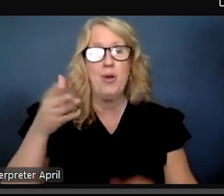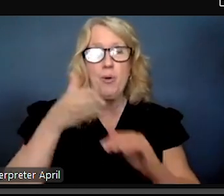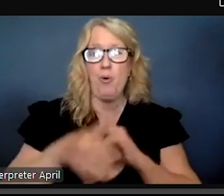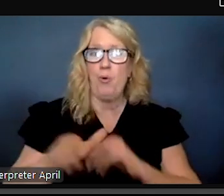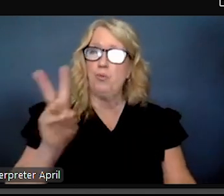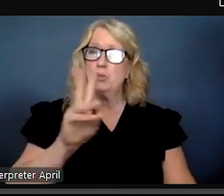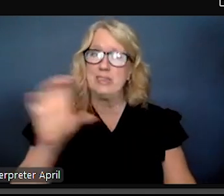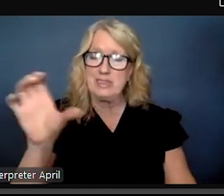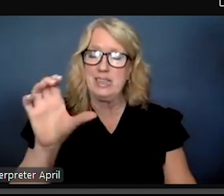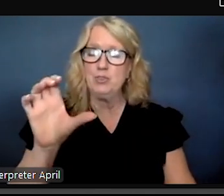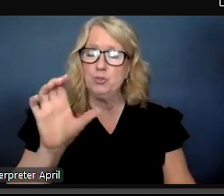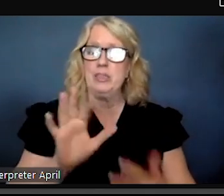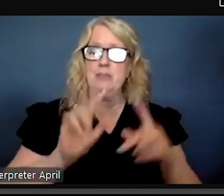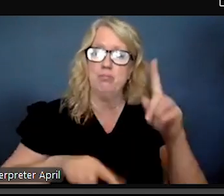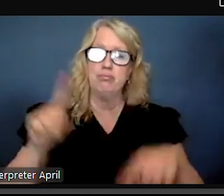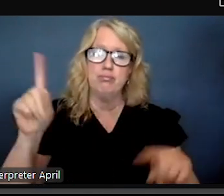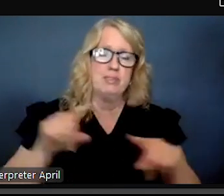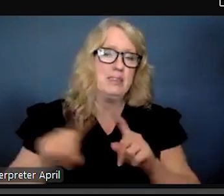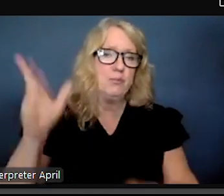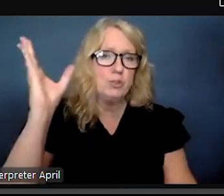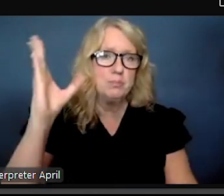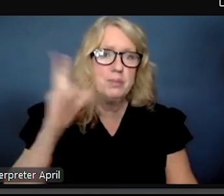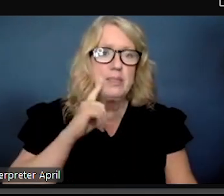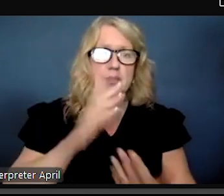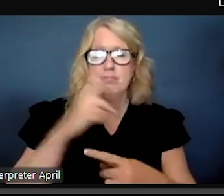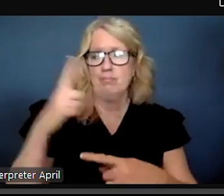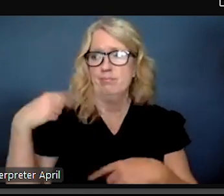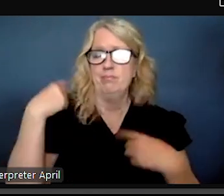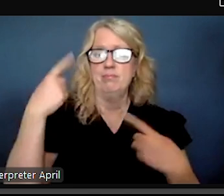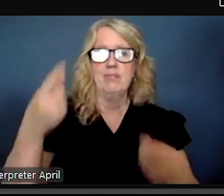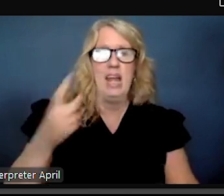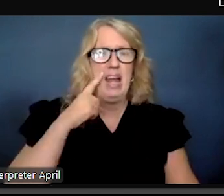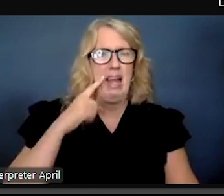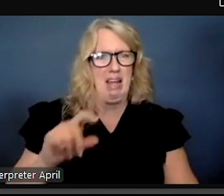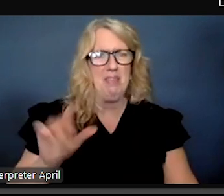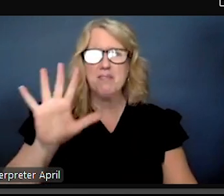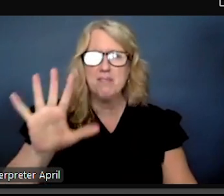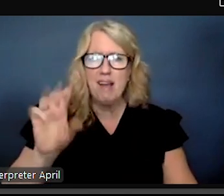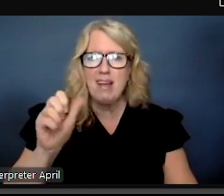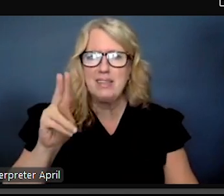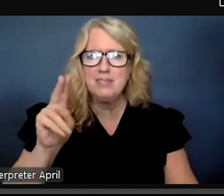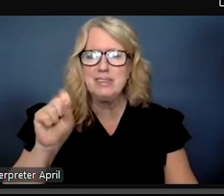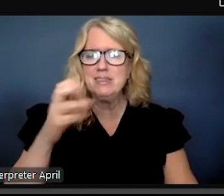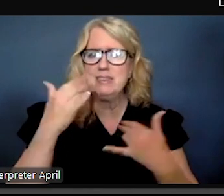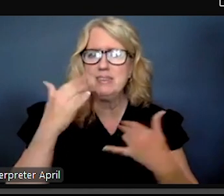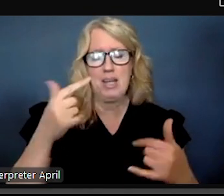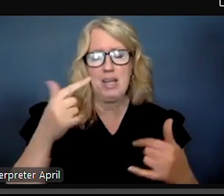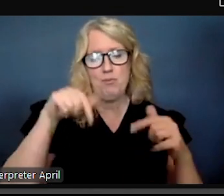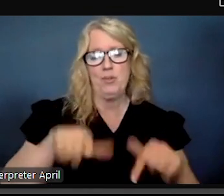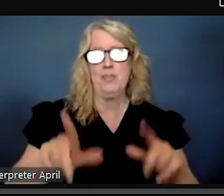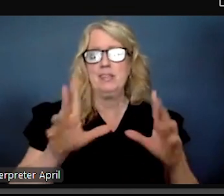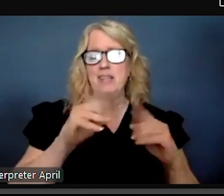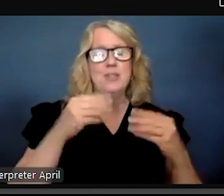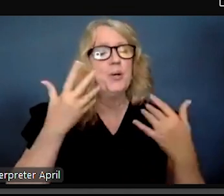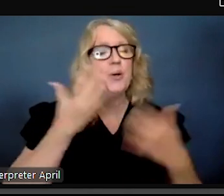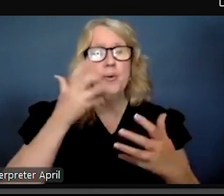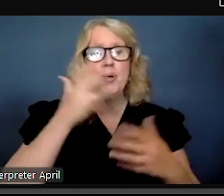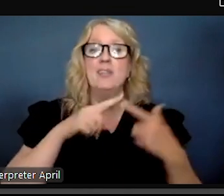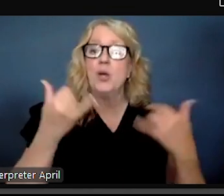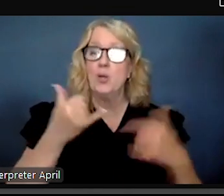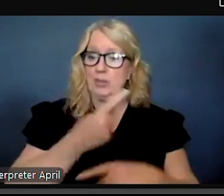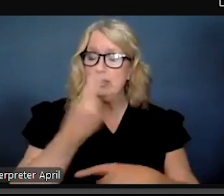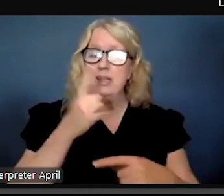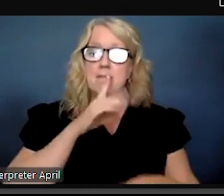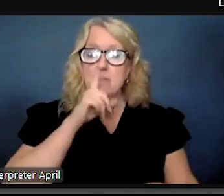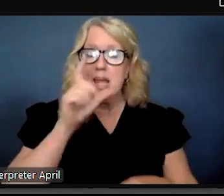600 unique speakers across the past, I believe it's 5 seasons of this jam. And today we